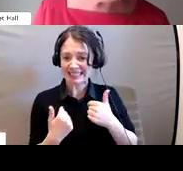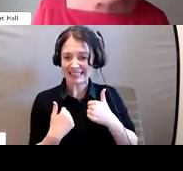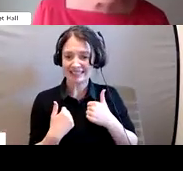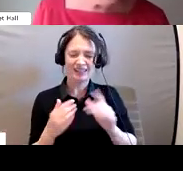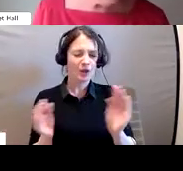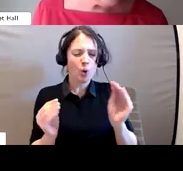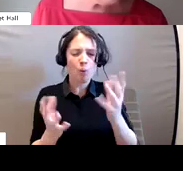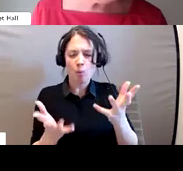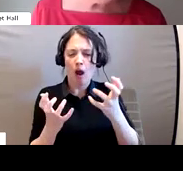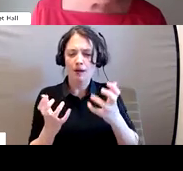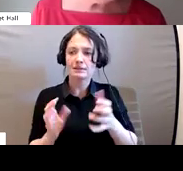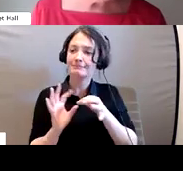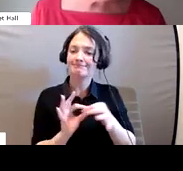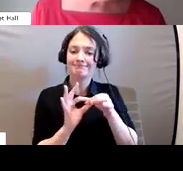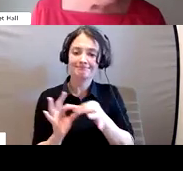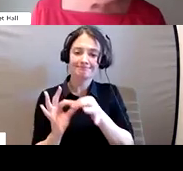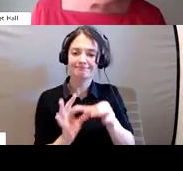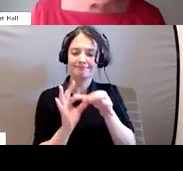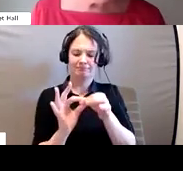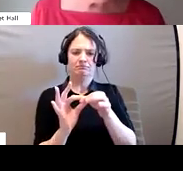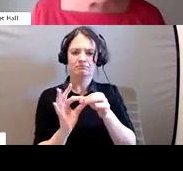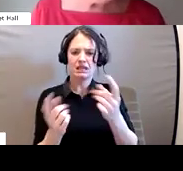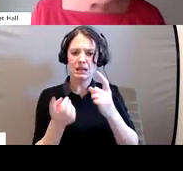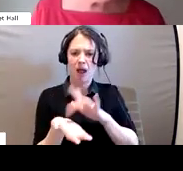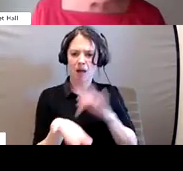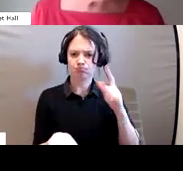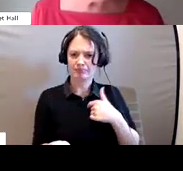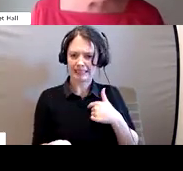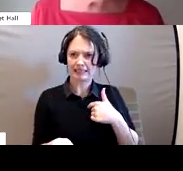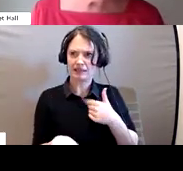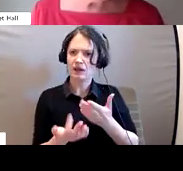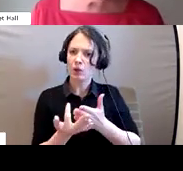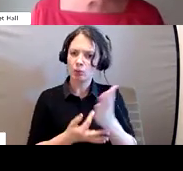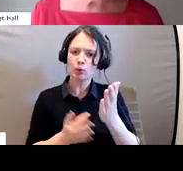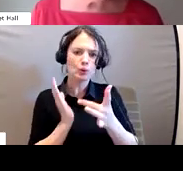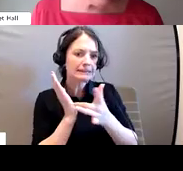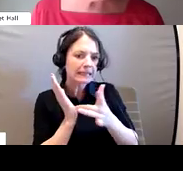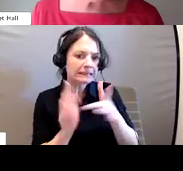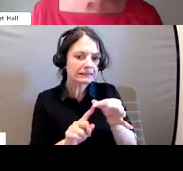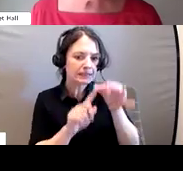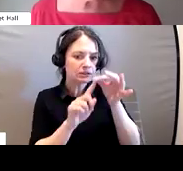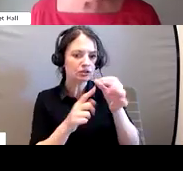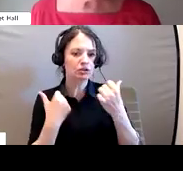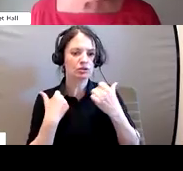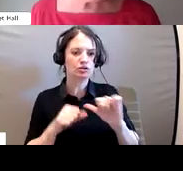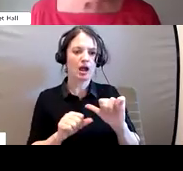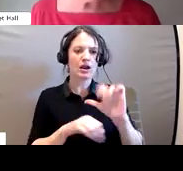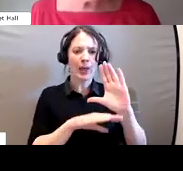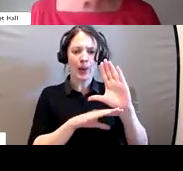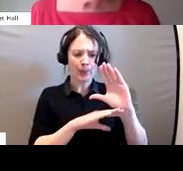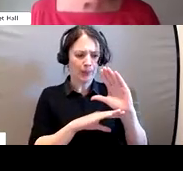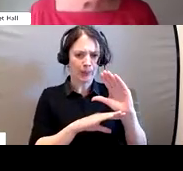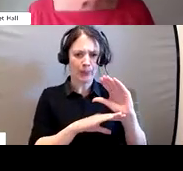one wants to realize that they're being exploited through the use of techniques designed to grind down their